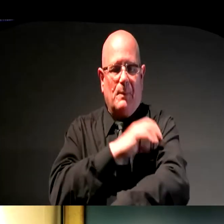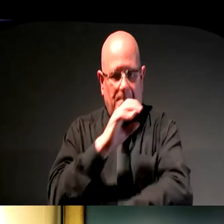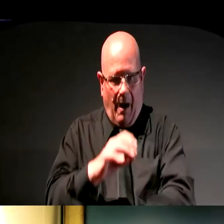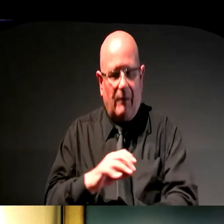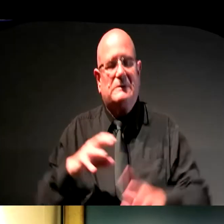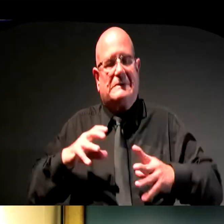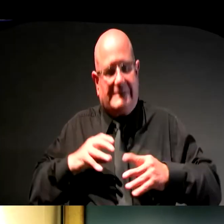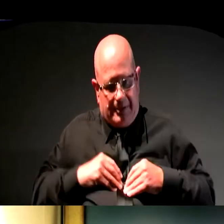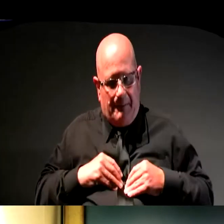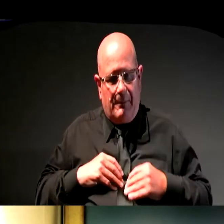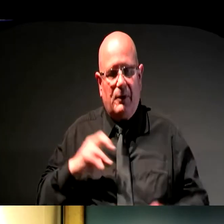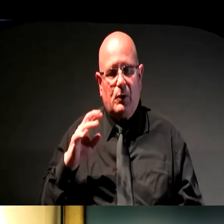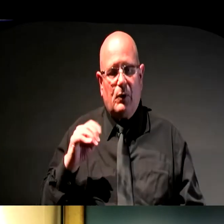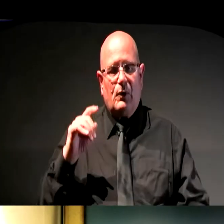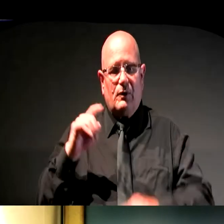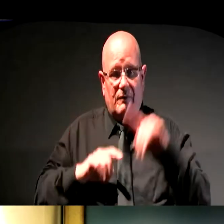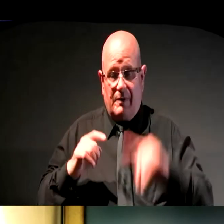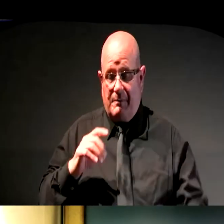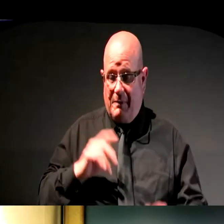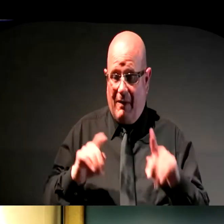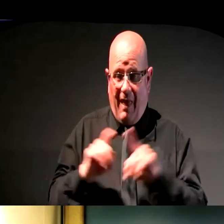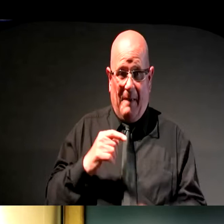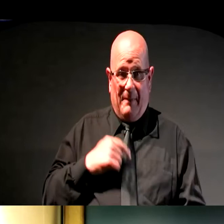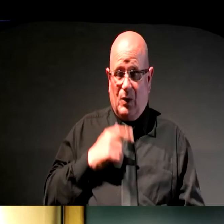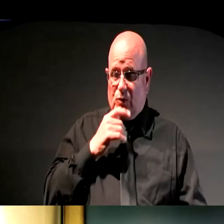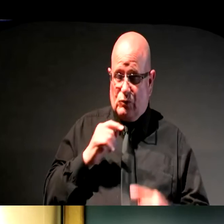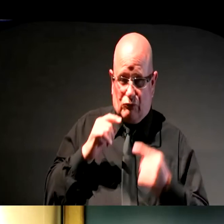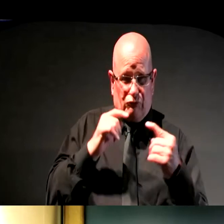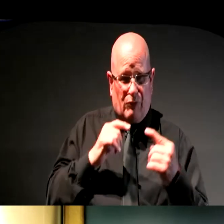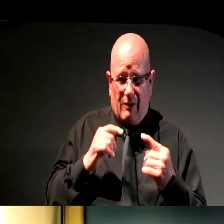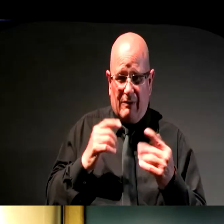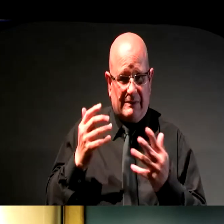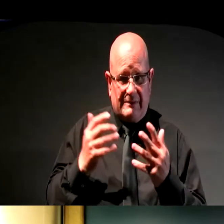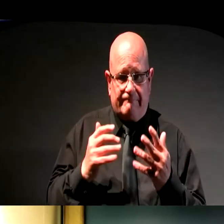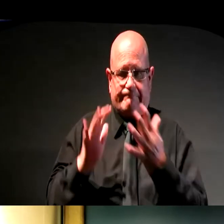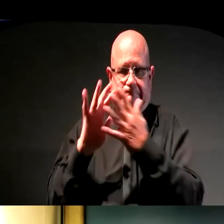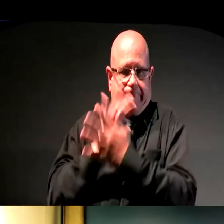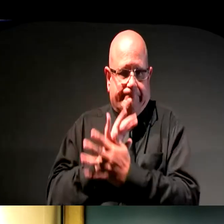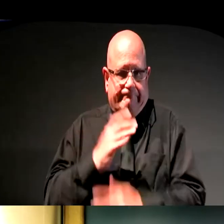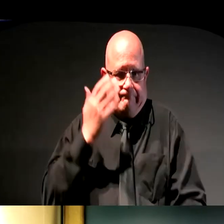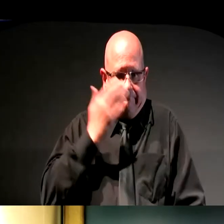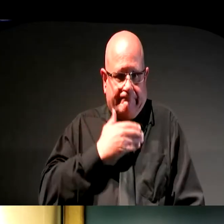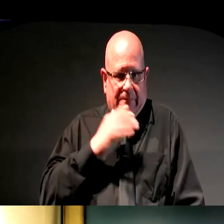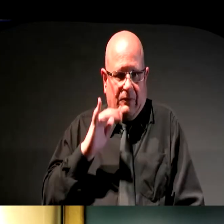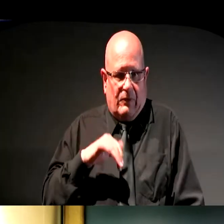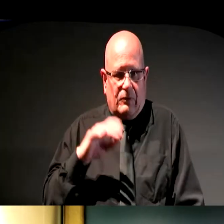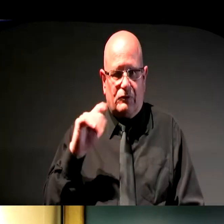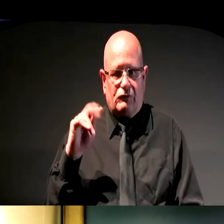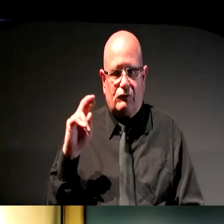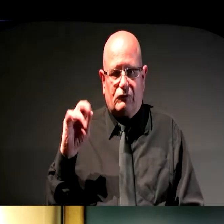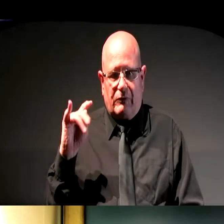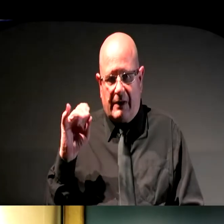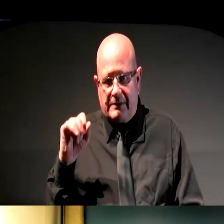So you have people like me who have struggled to kind of mask some of my more neurodiverse traits, and you have people